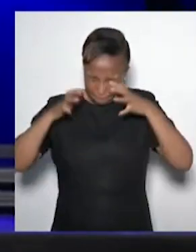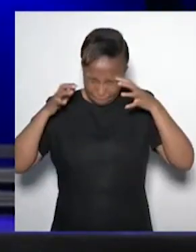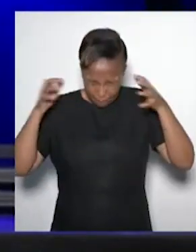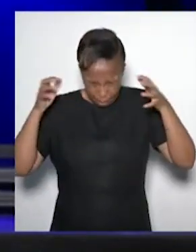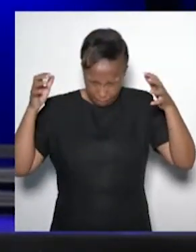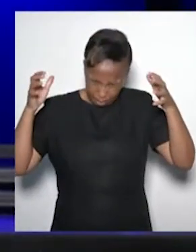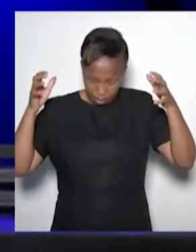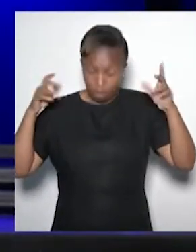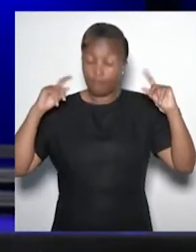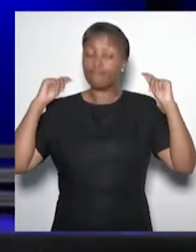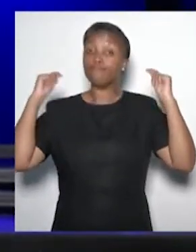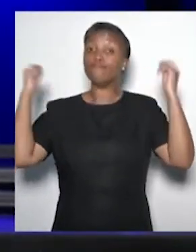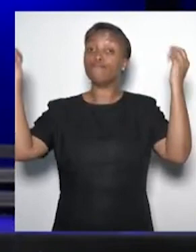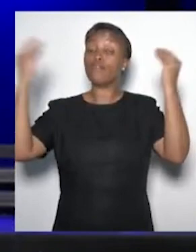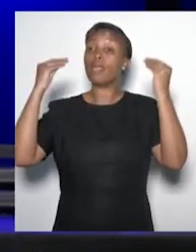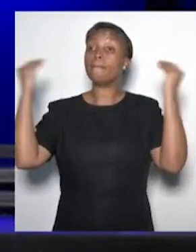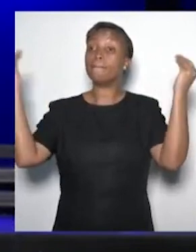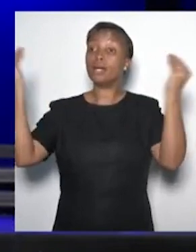popular,